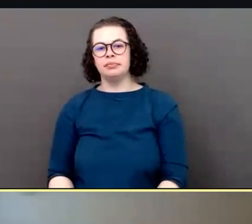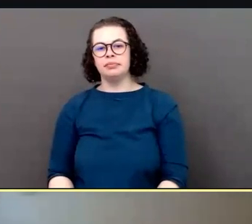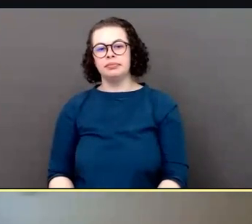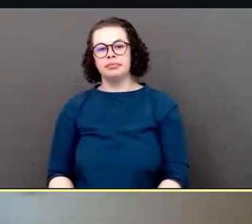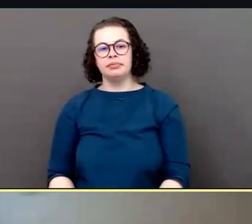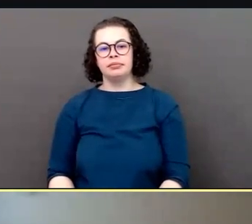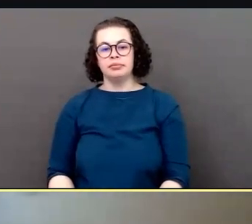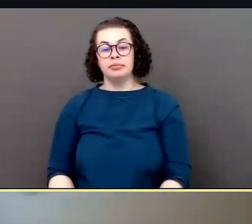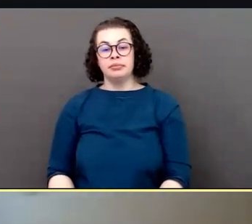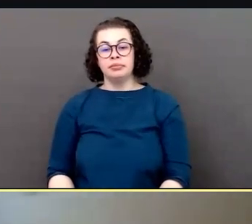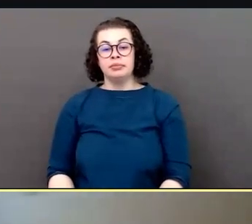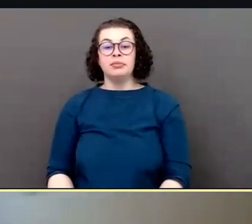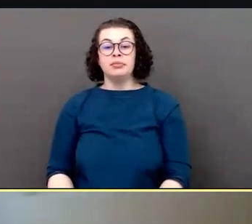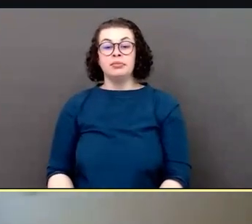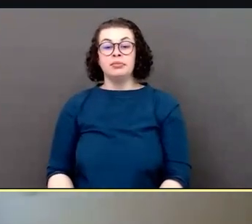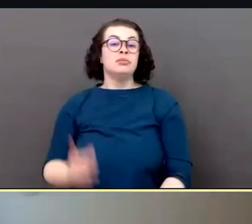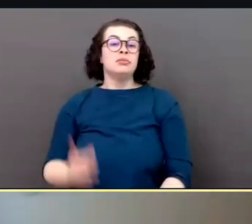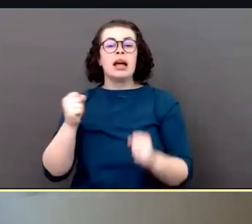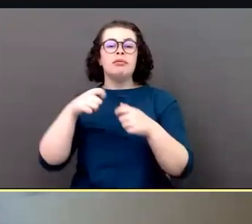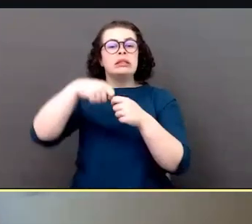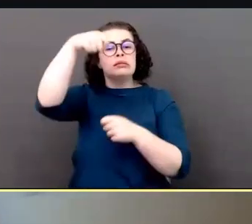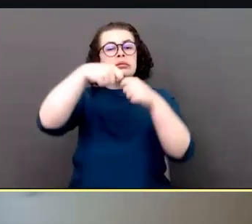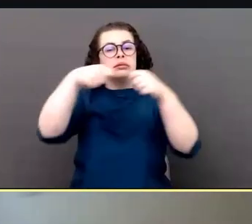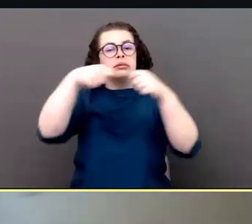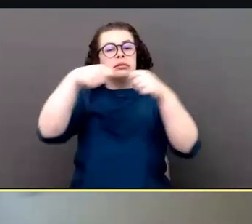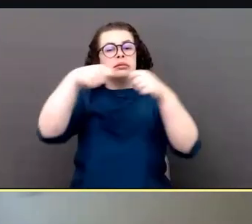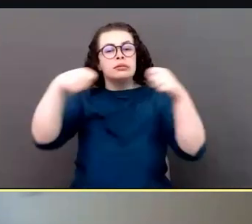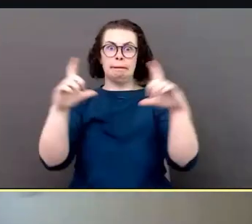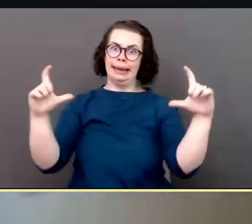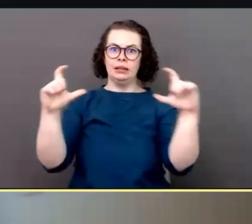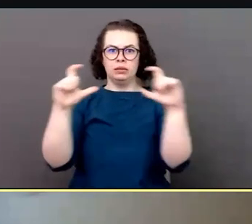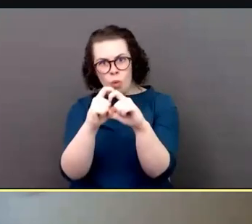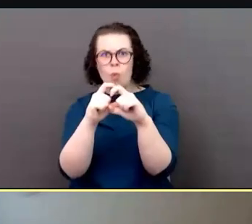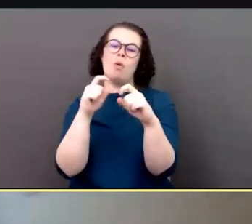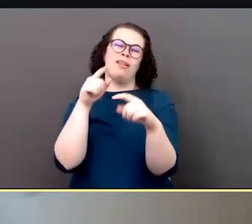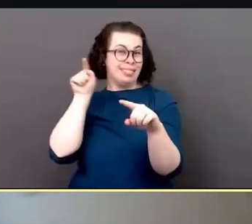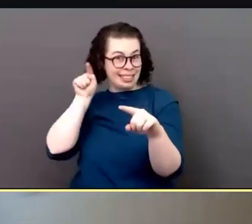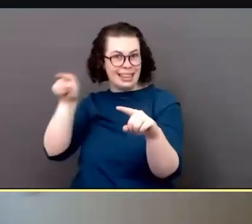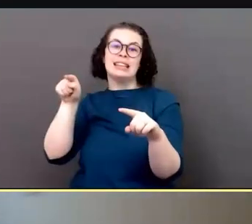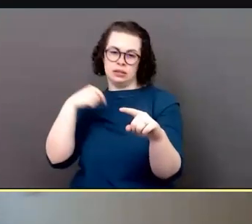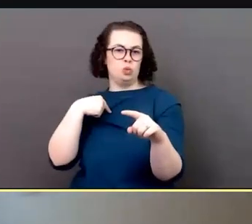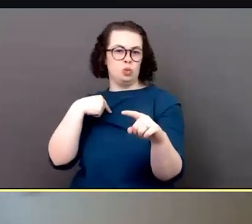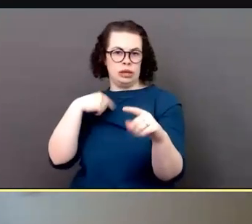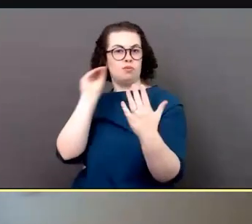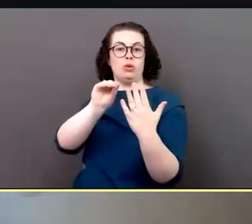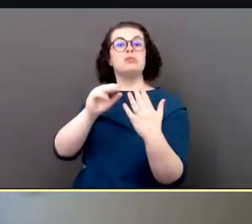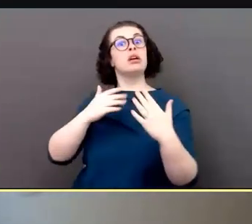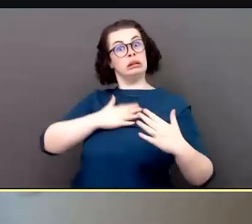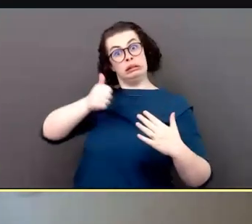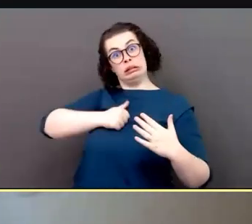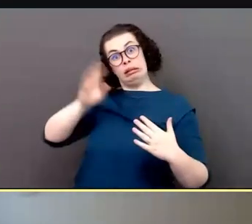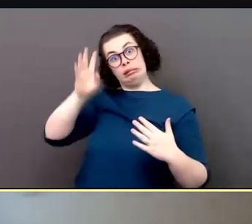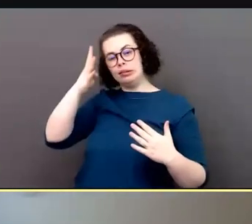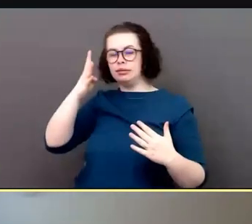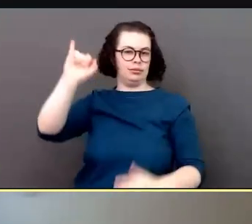the dimensions, and again taken over very much from the ISO standard, extended a little bit.